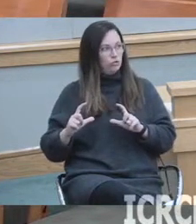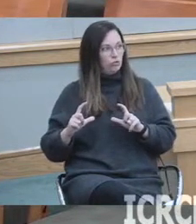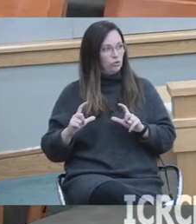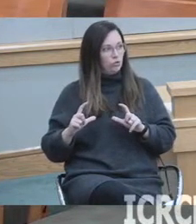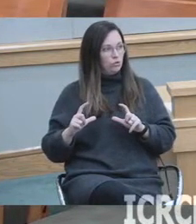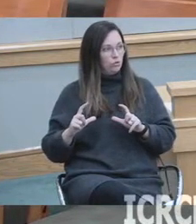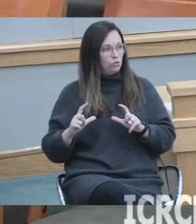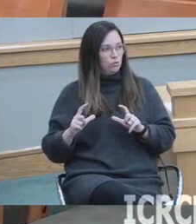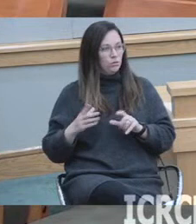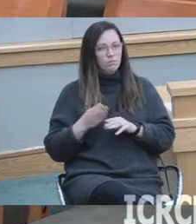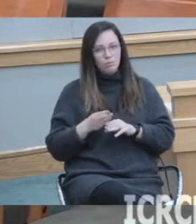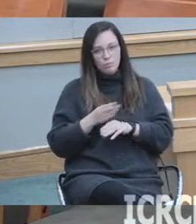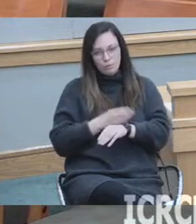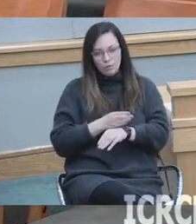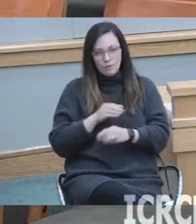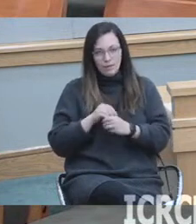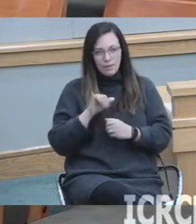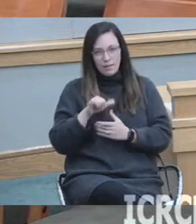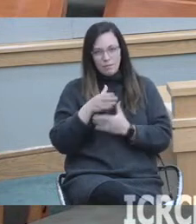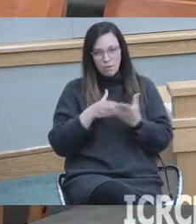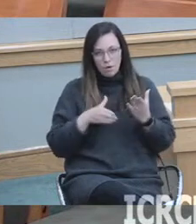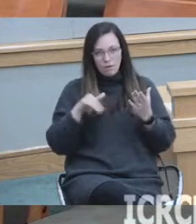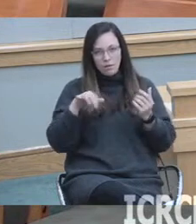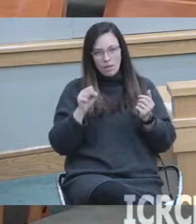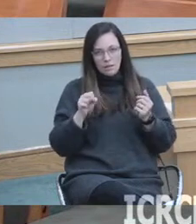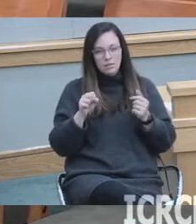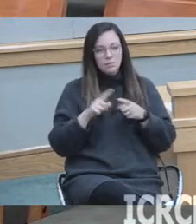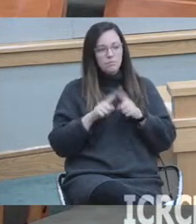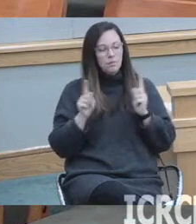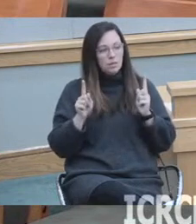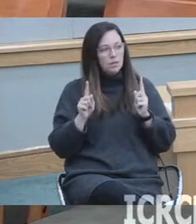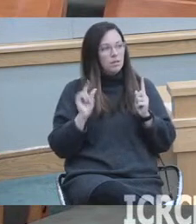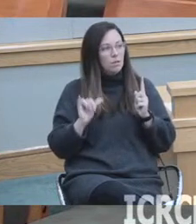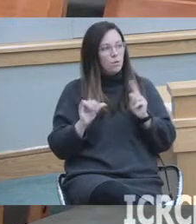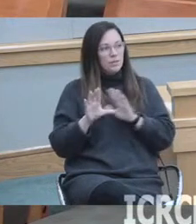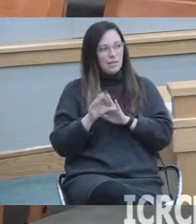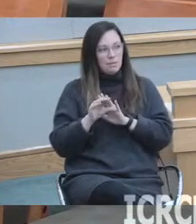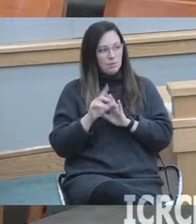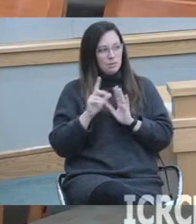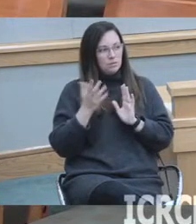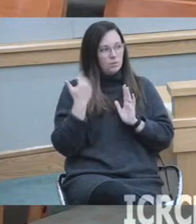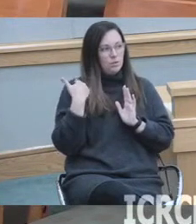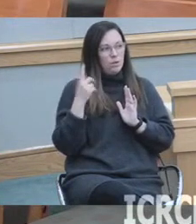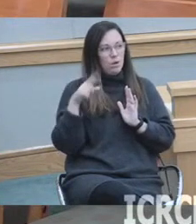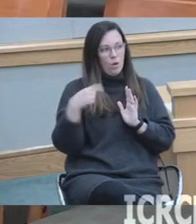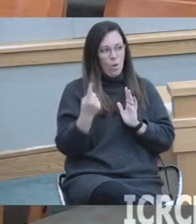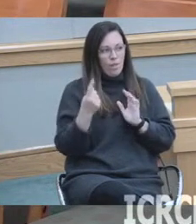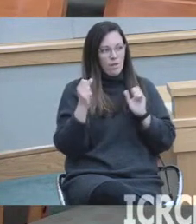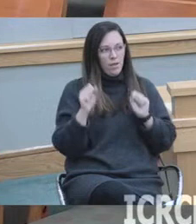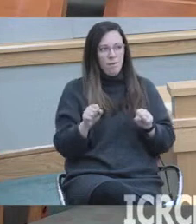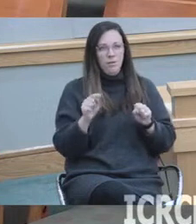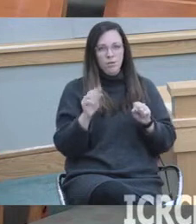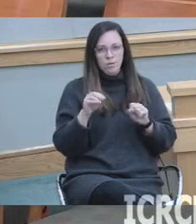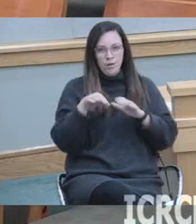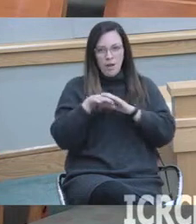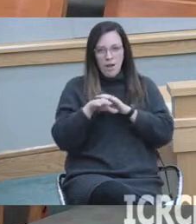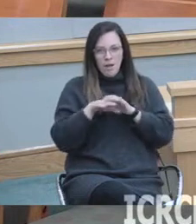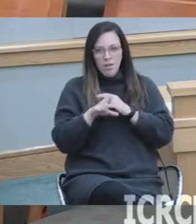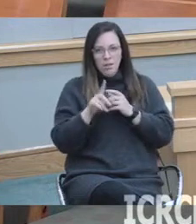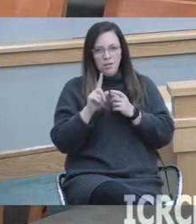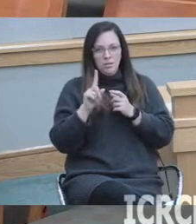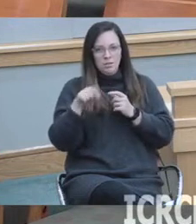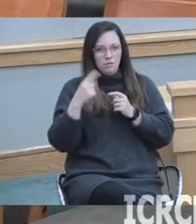made improvements in that aspect of it, those cameras were only being able to be accessed internally by the